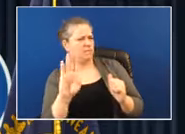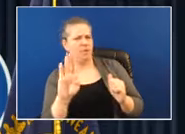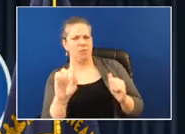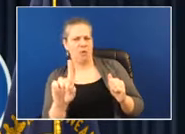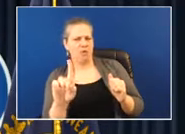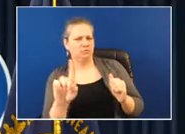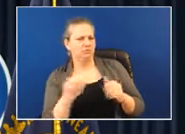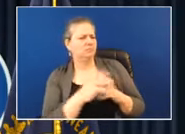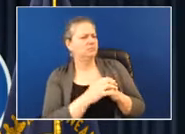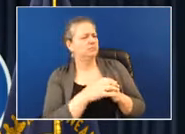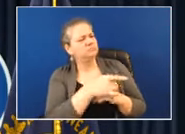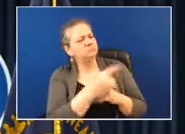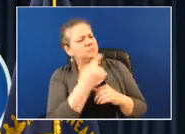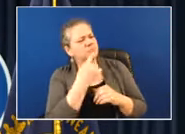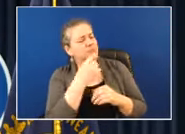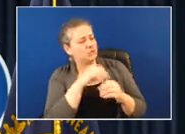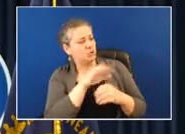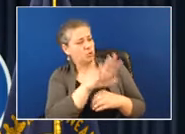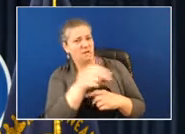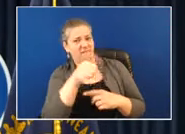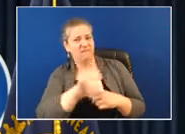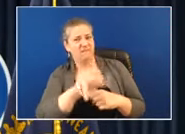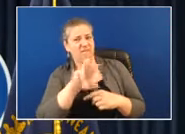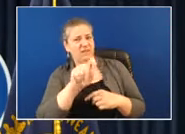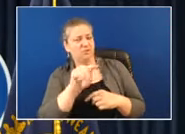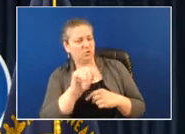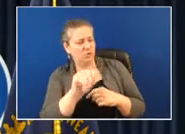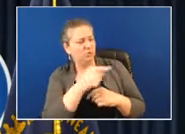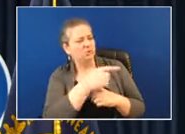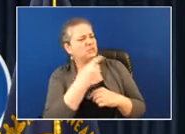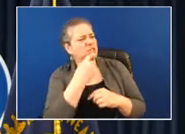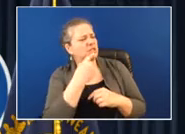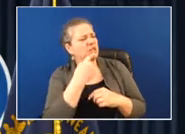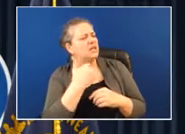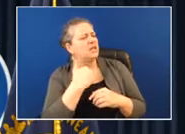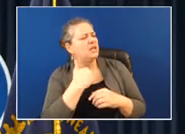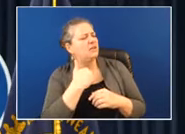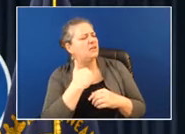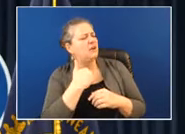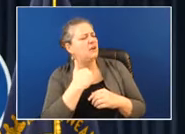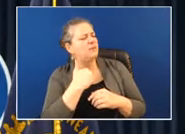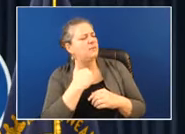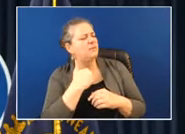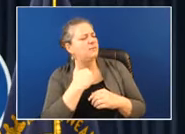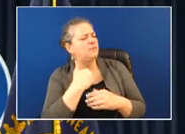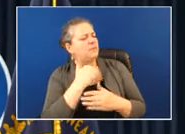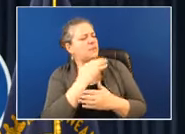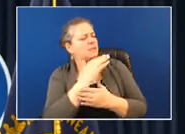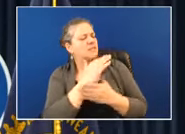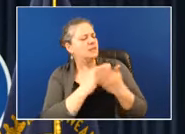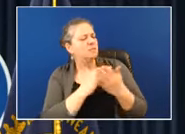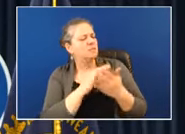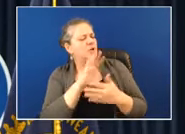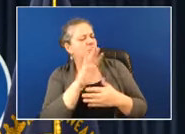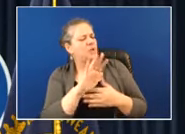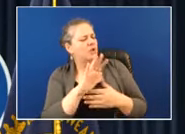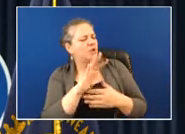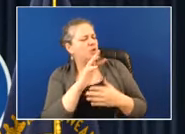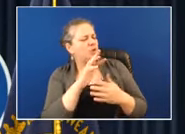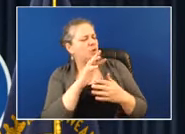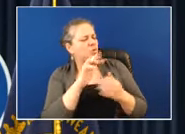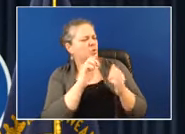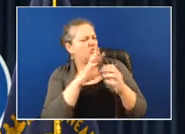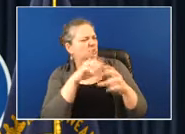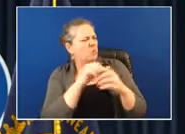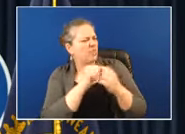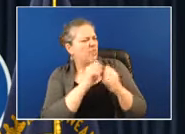said in your veto message that it lessens parents' role in education. And I've read over the bill.